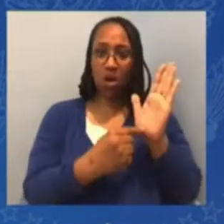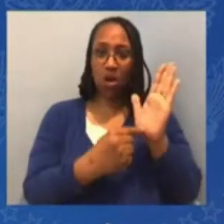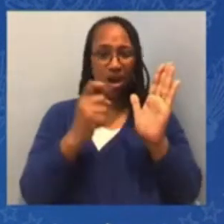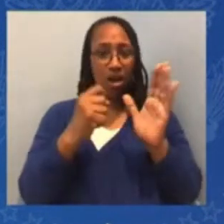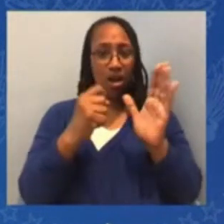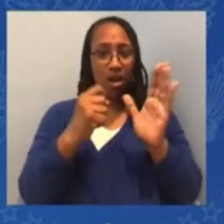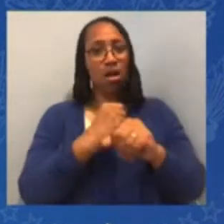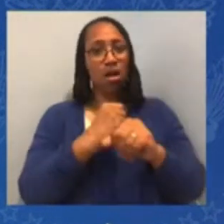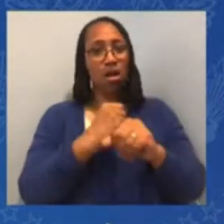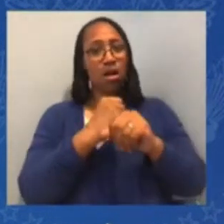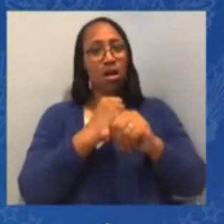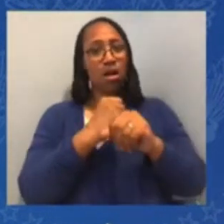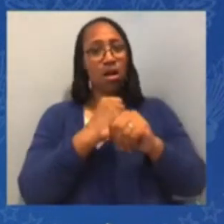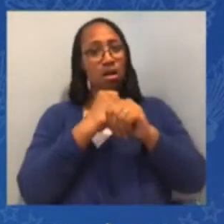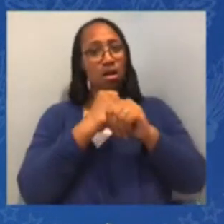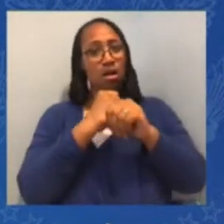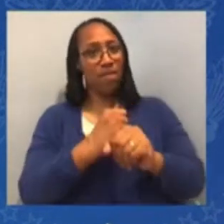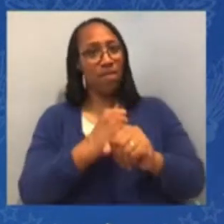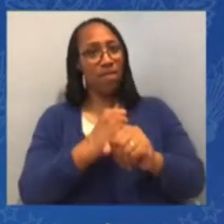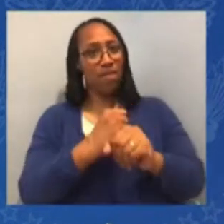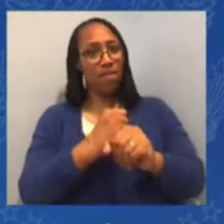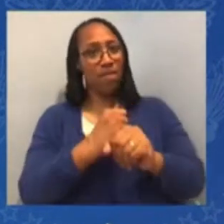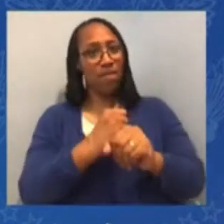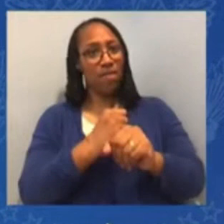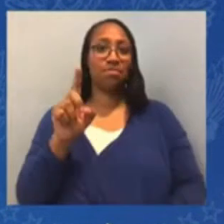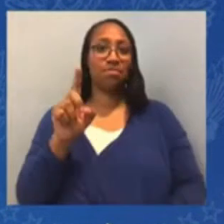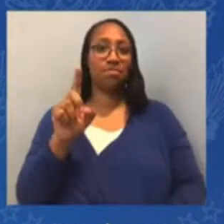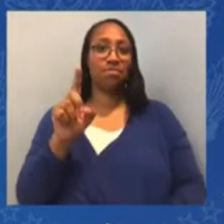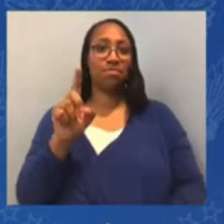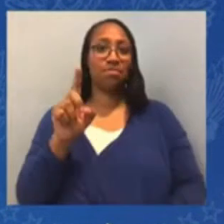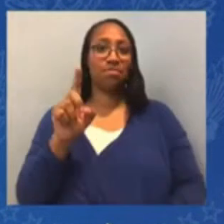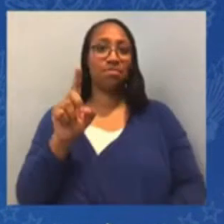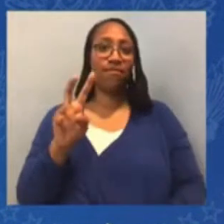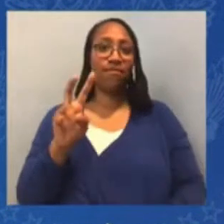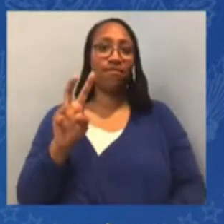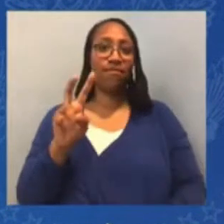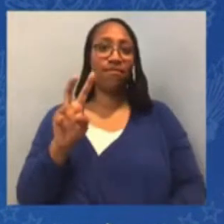single worst abuse of all was the abuse of power. We fought